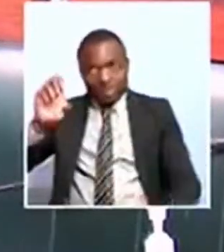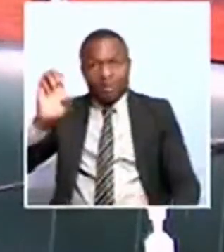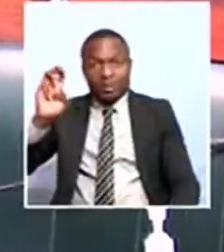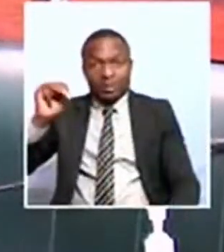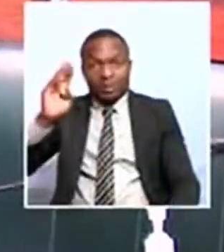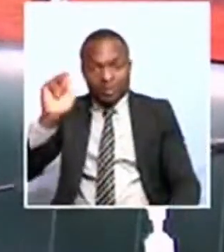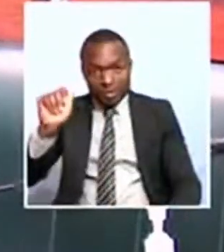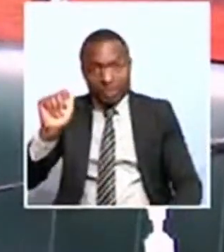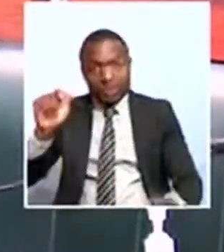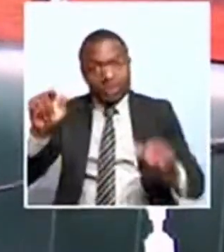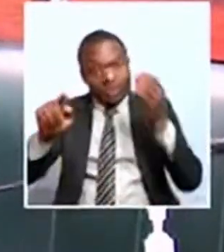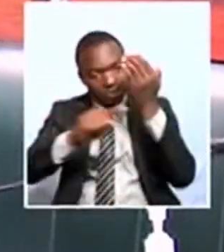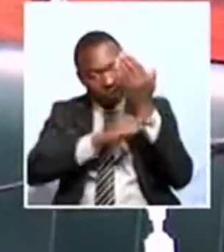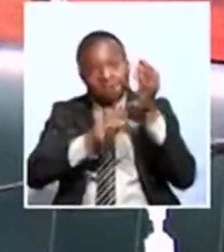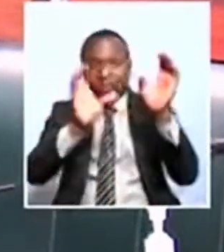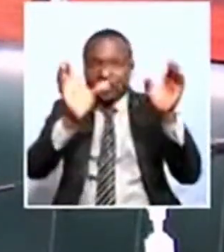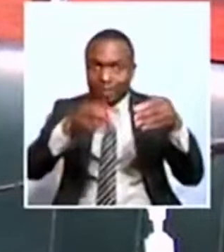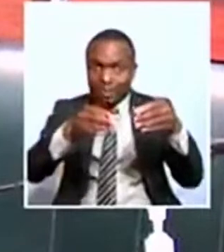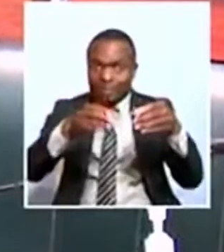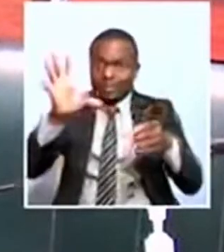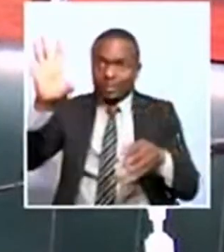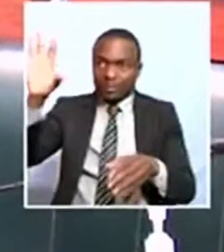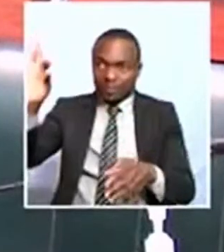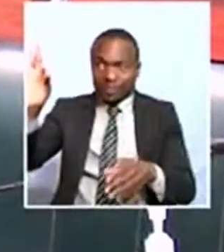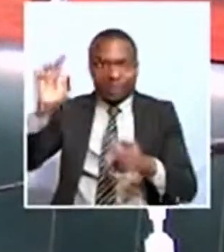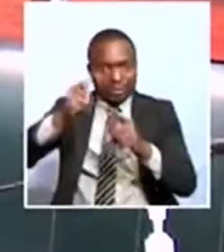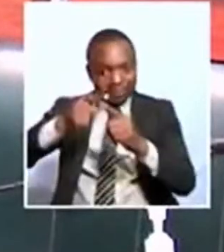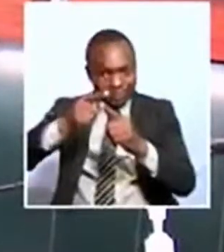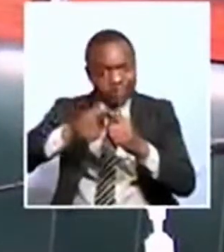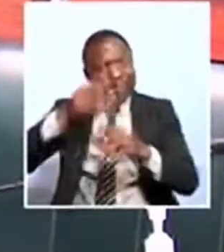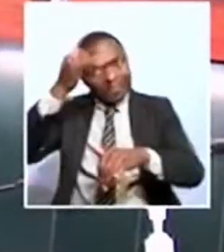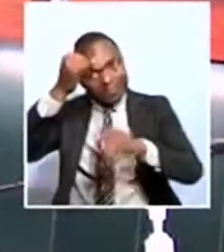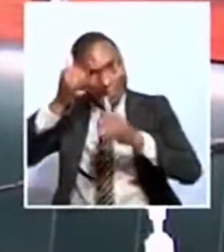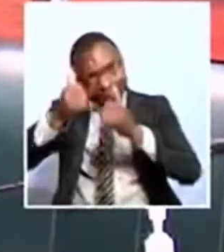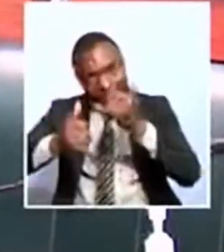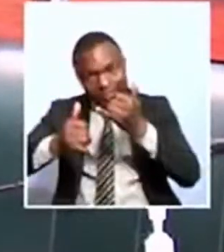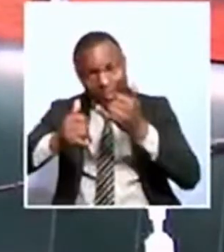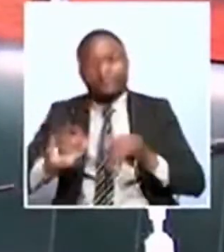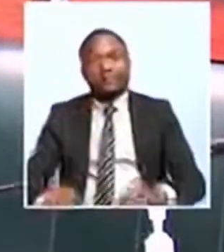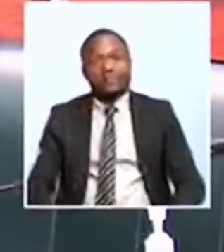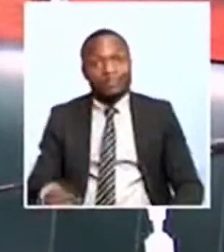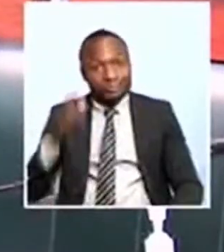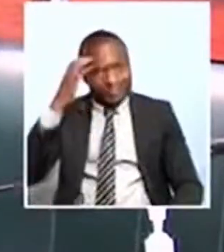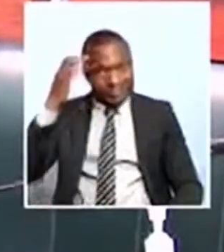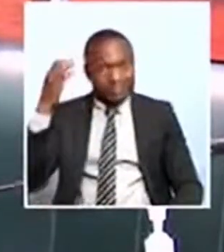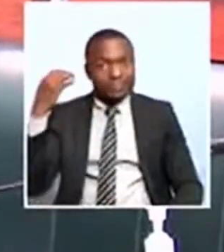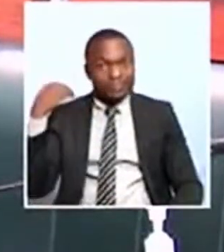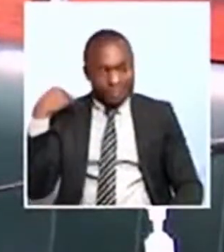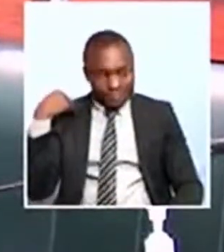will be 9 months, and for the completion of office block for